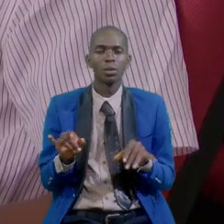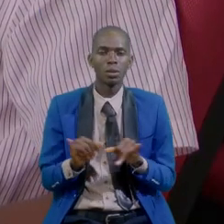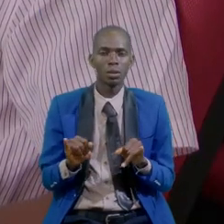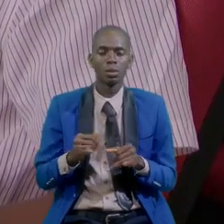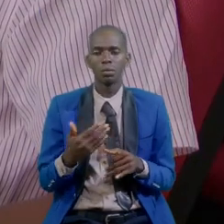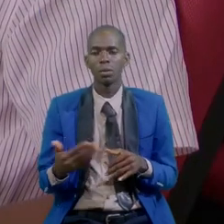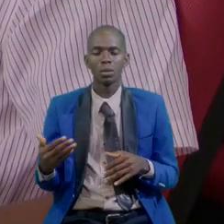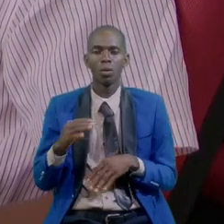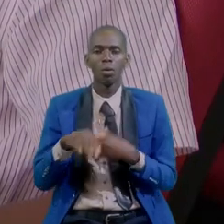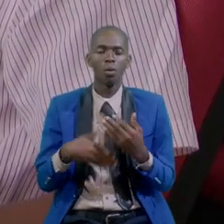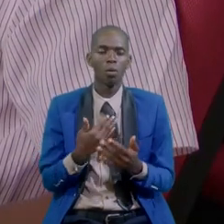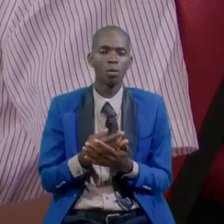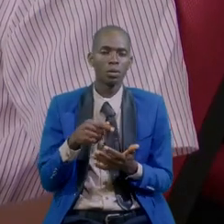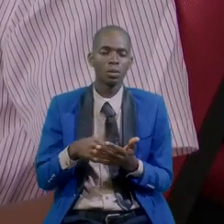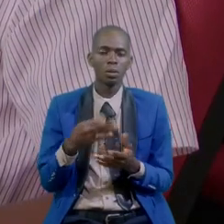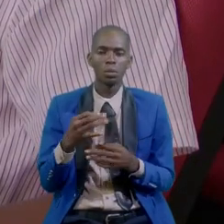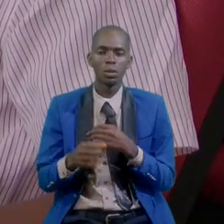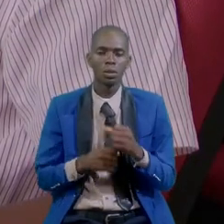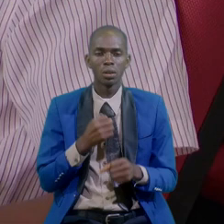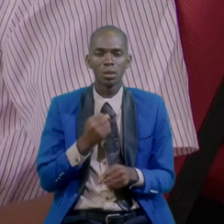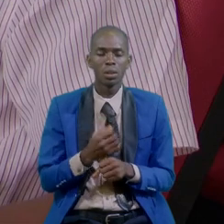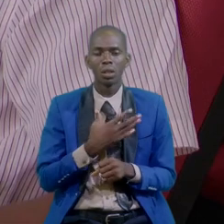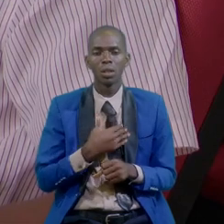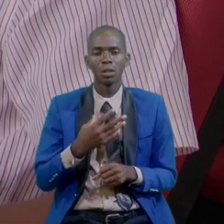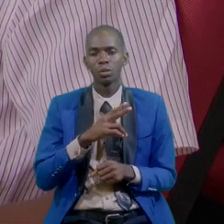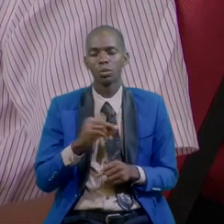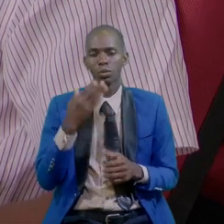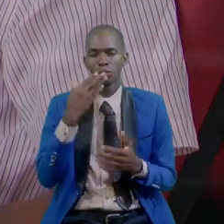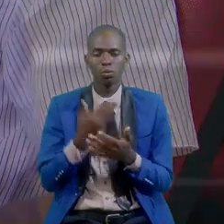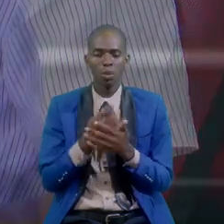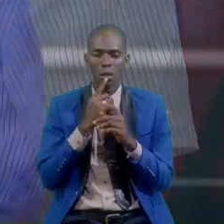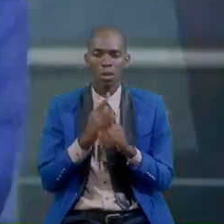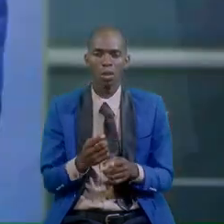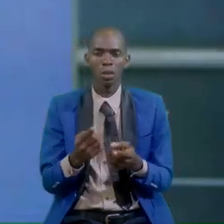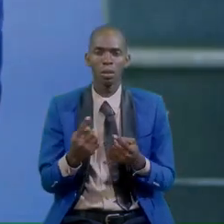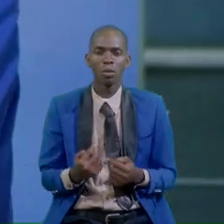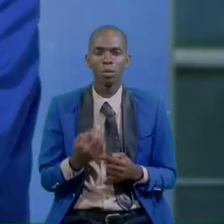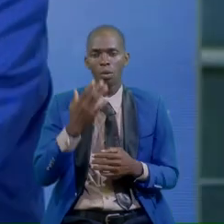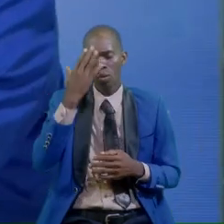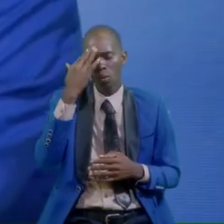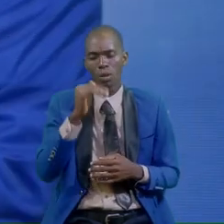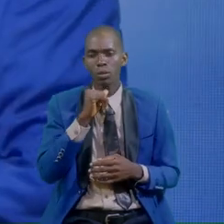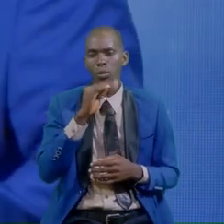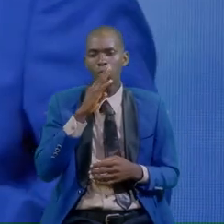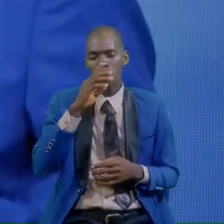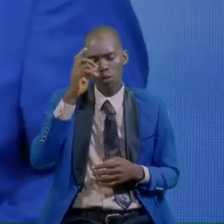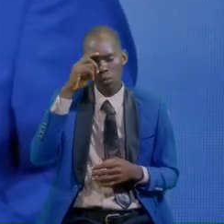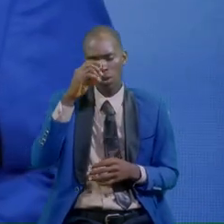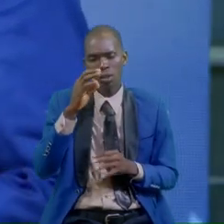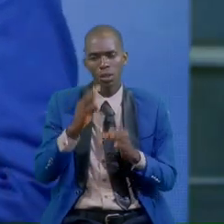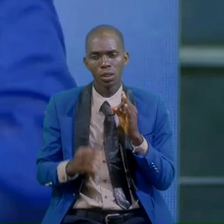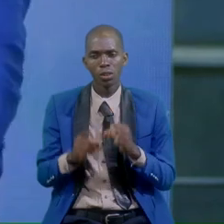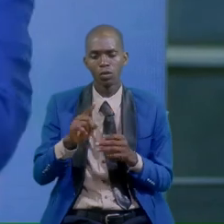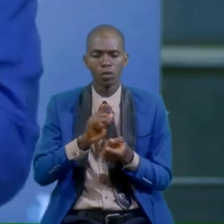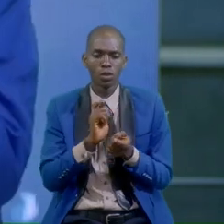many years and no good answer came, wouldn't you be wise if you change your